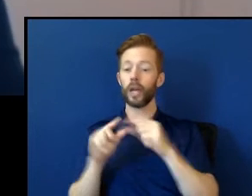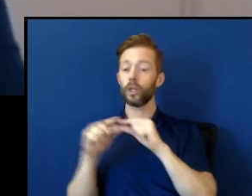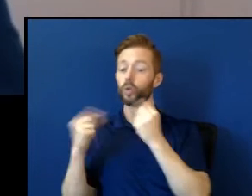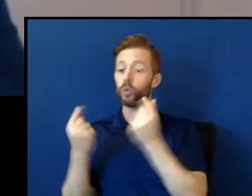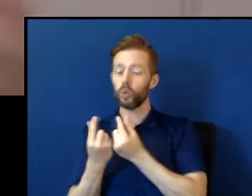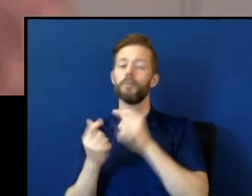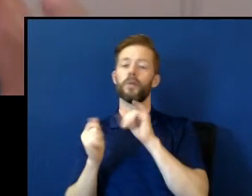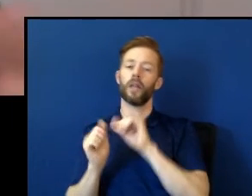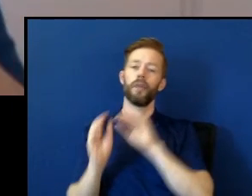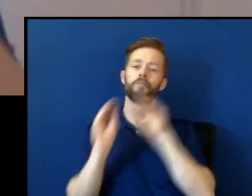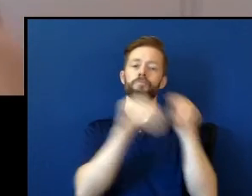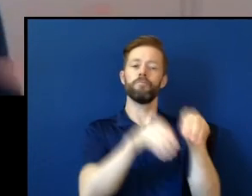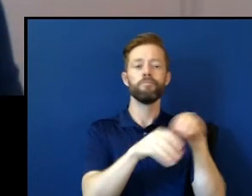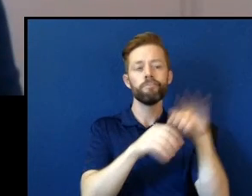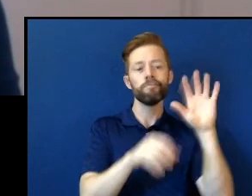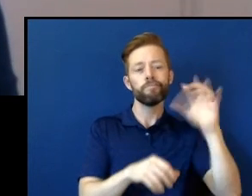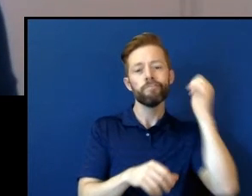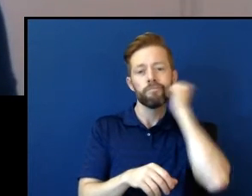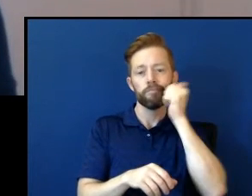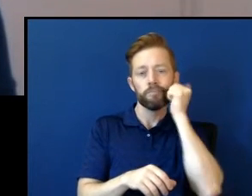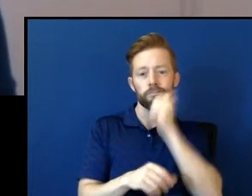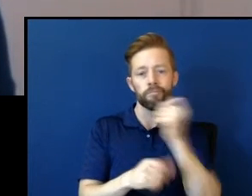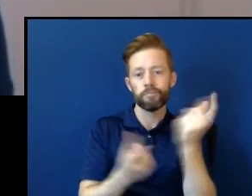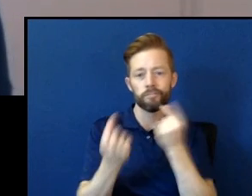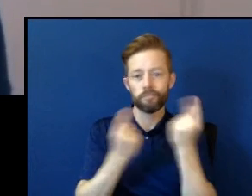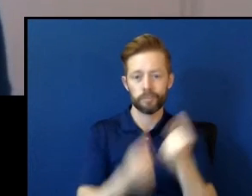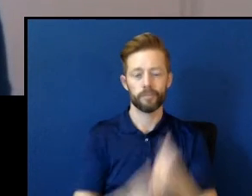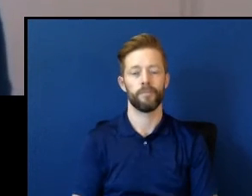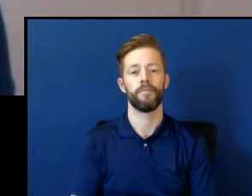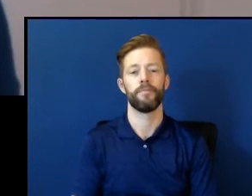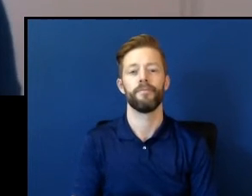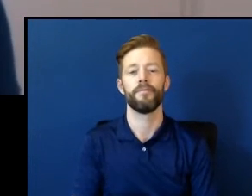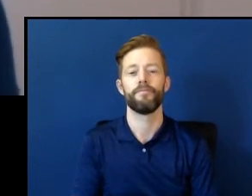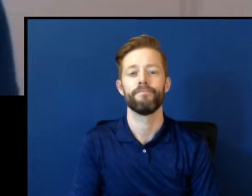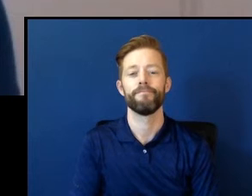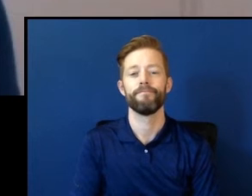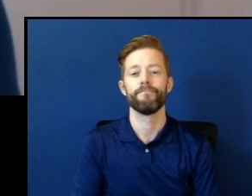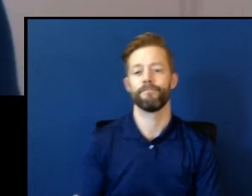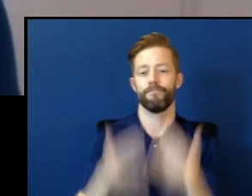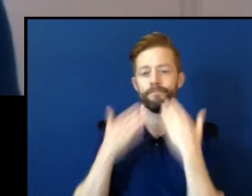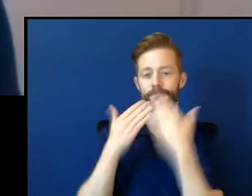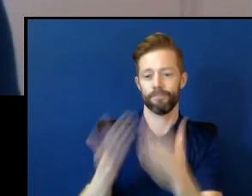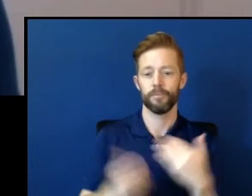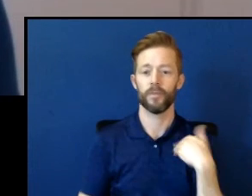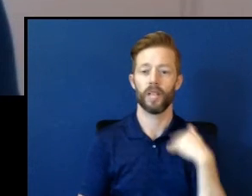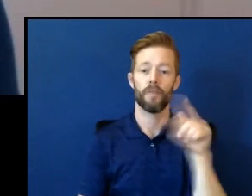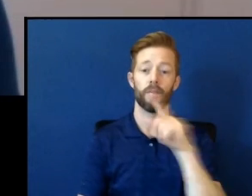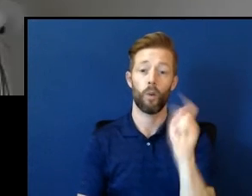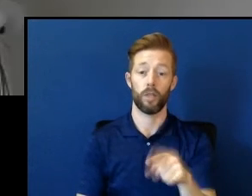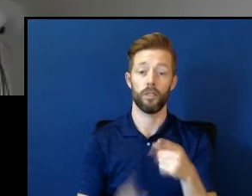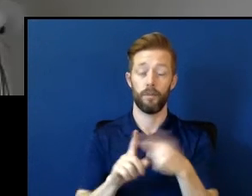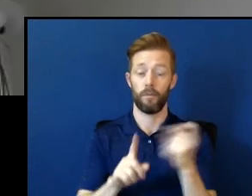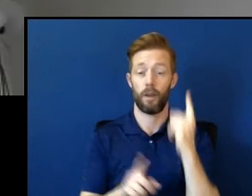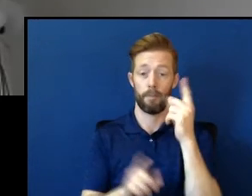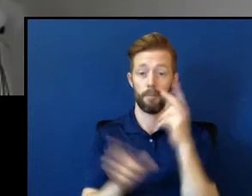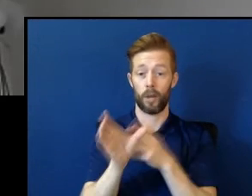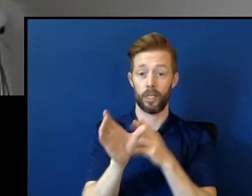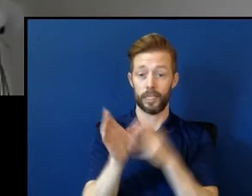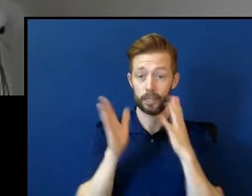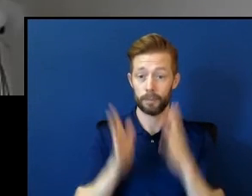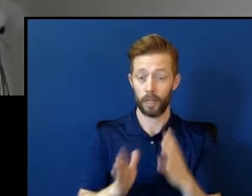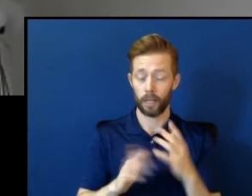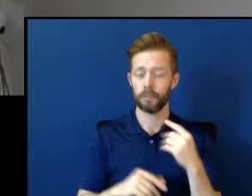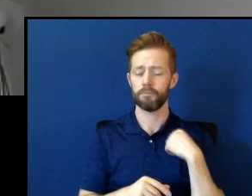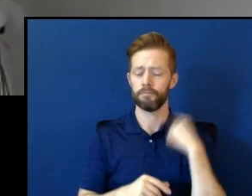take what we did in group and infuse it into an everyday routine. Thank you. So we have a question from